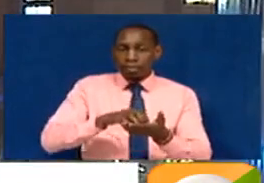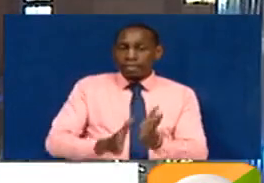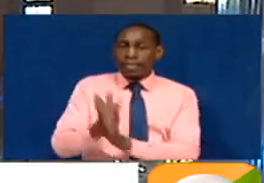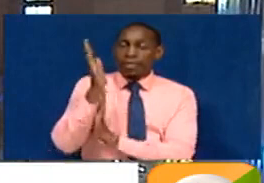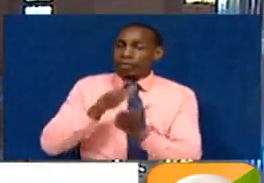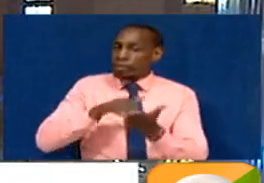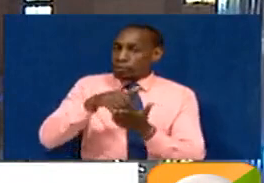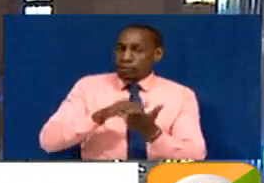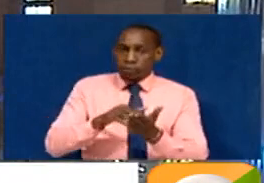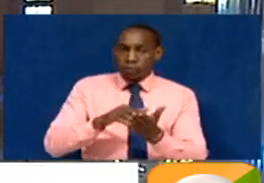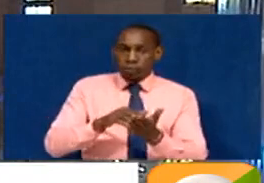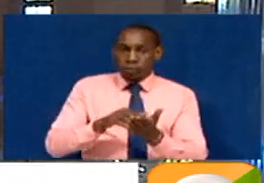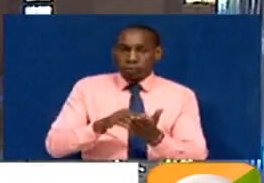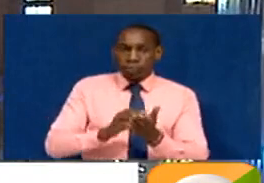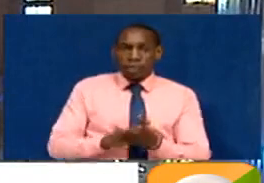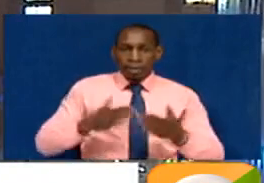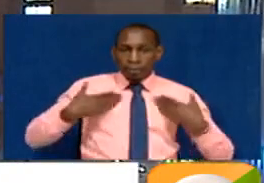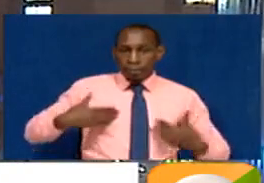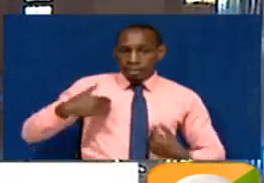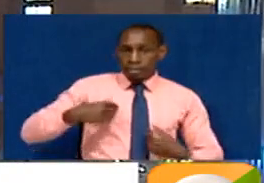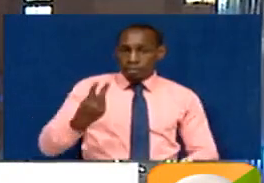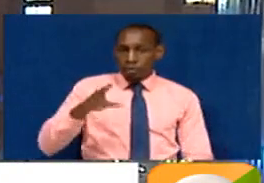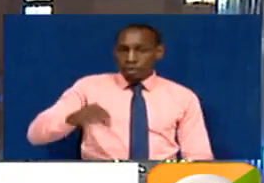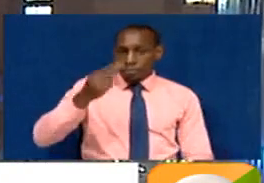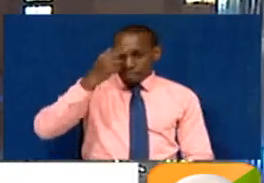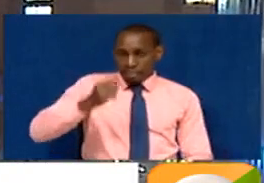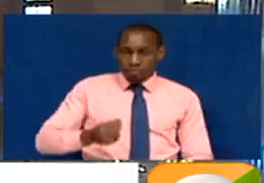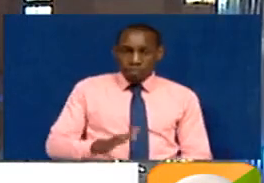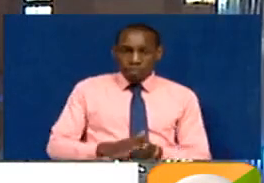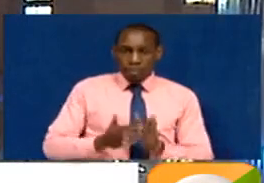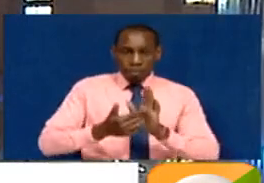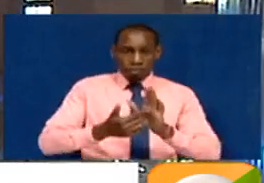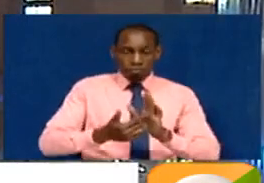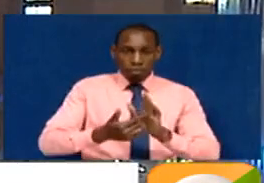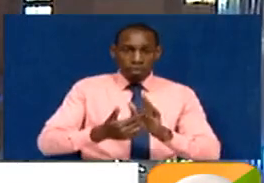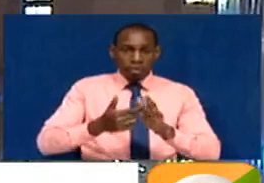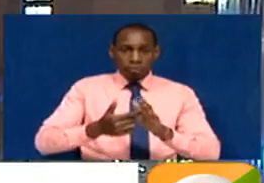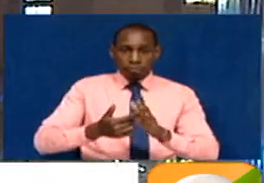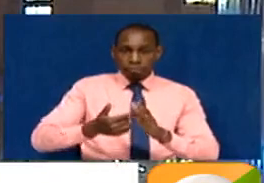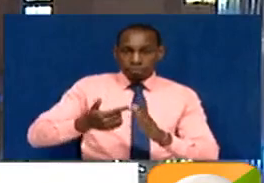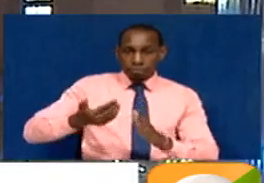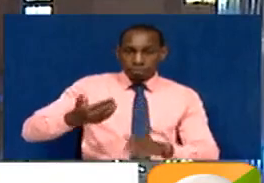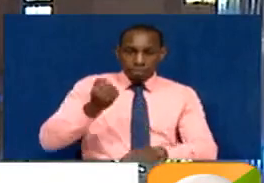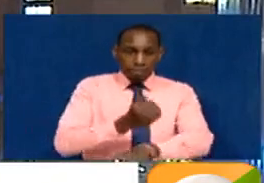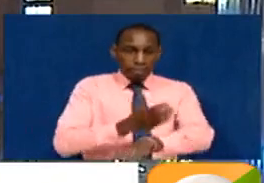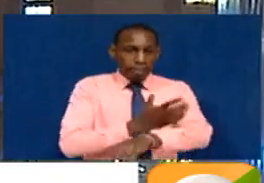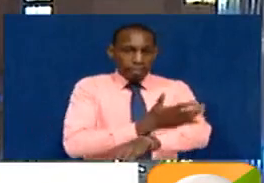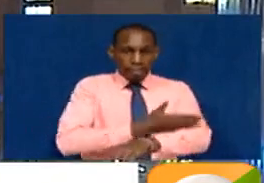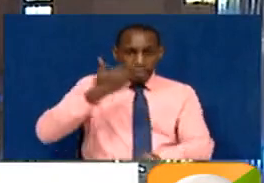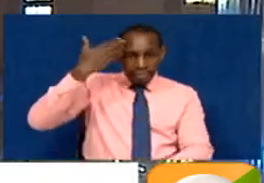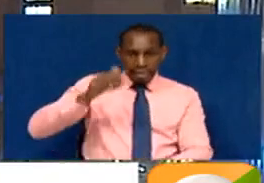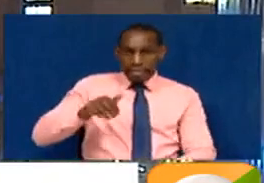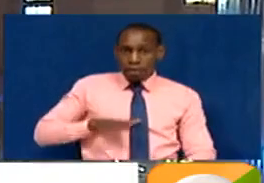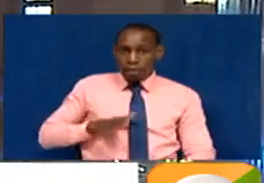insecurity in their respective areas. Two bodies were found in Kajiado bearing stab wounds on the head, while one woman succumbed to deep